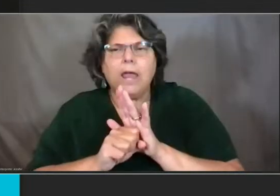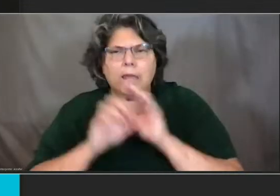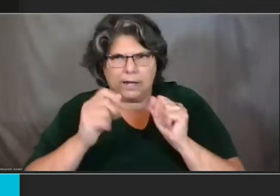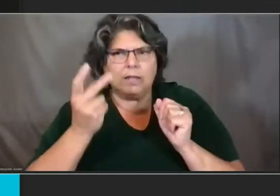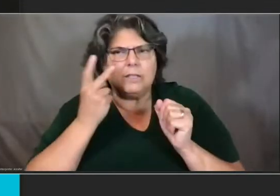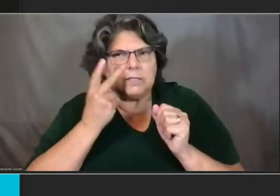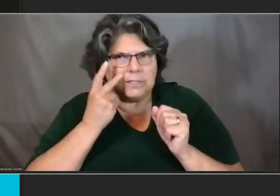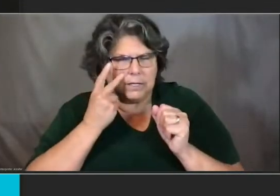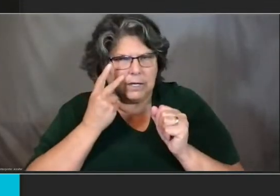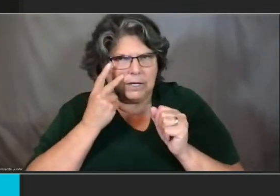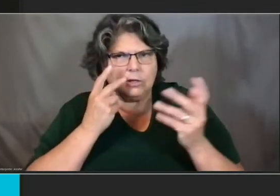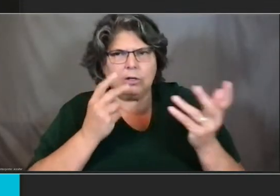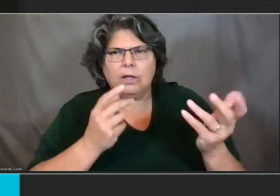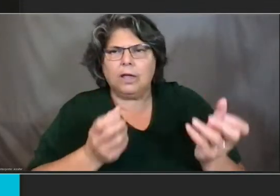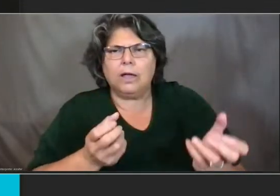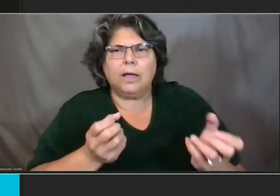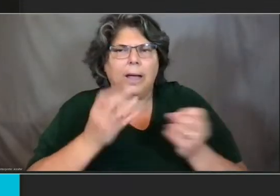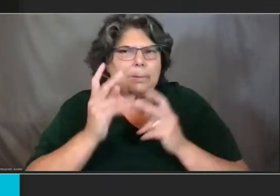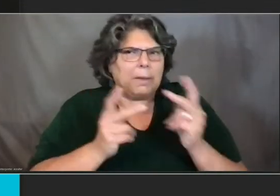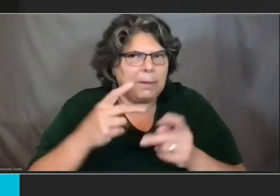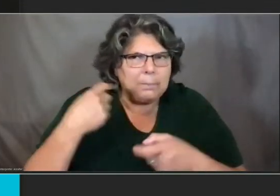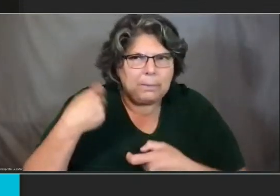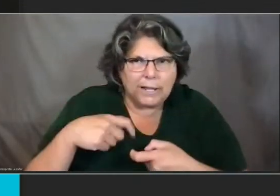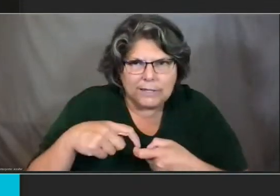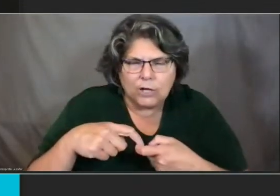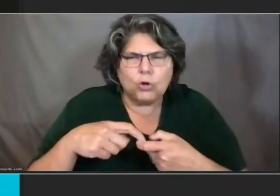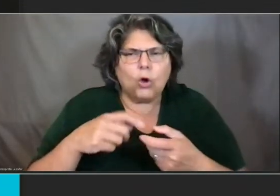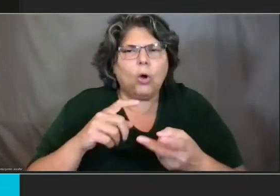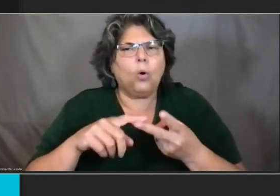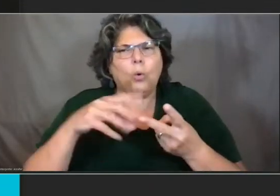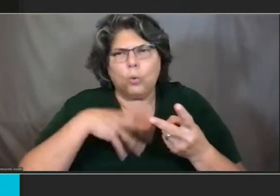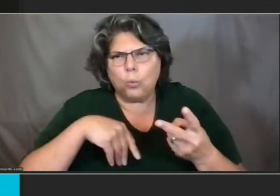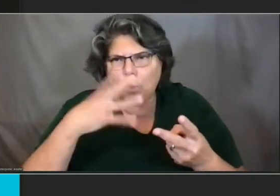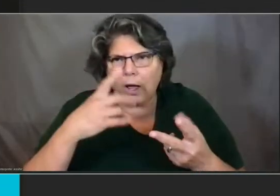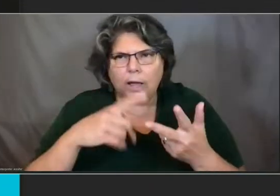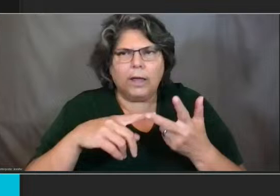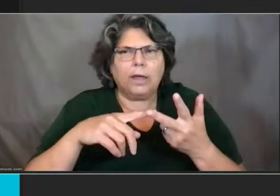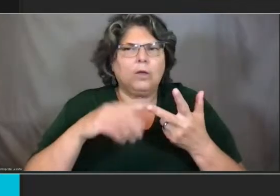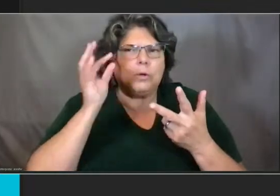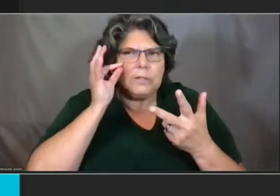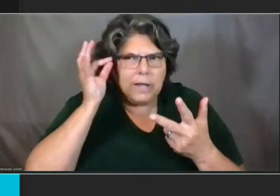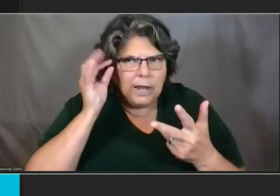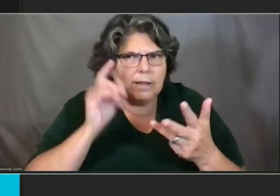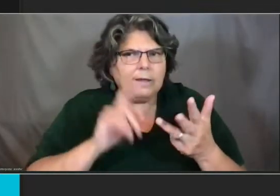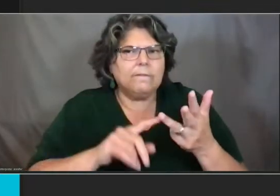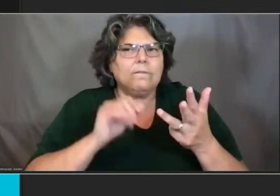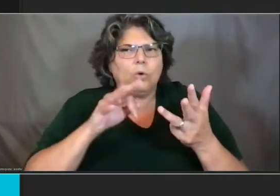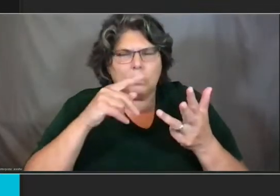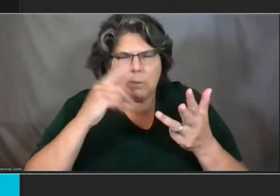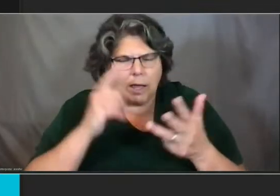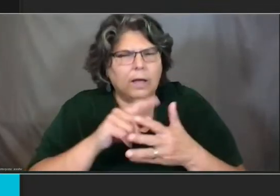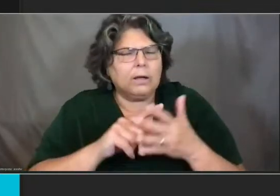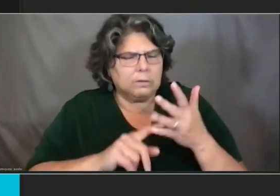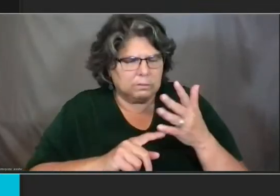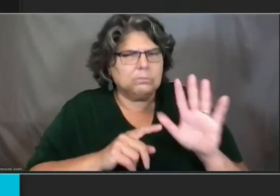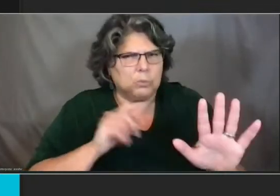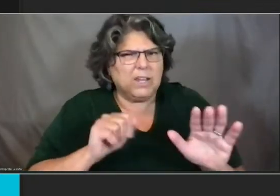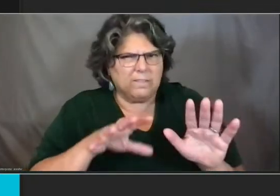by ethnicity as a whole, and we could get the data at a more granular level by zip code if we pulled